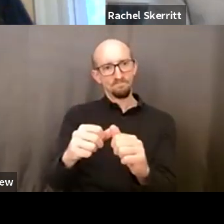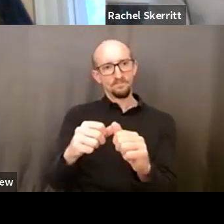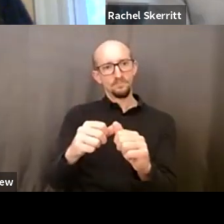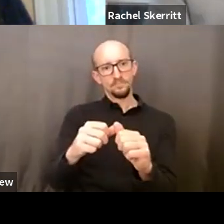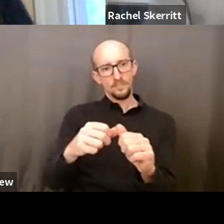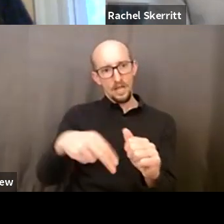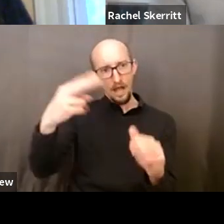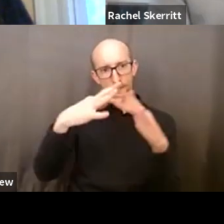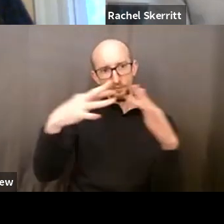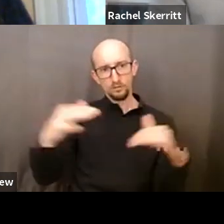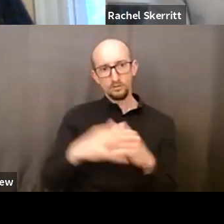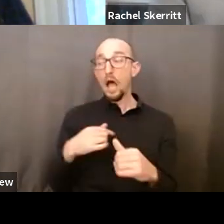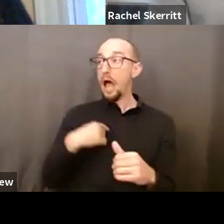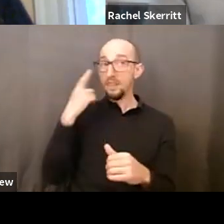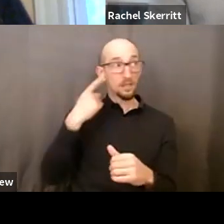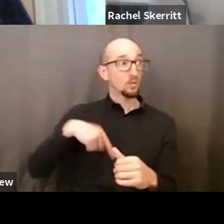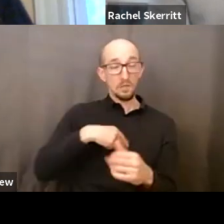that.